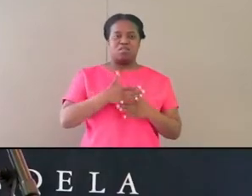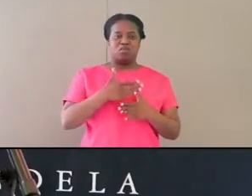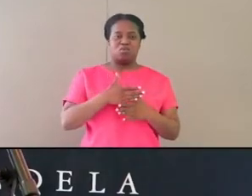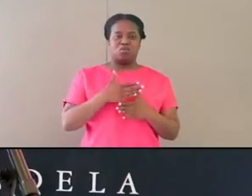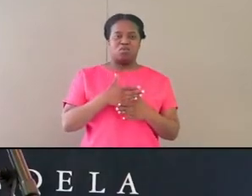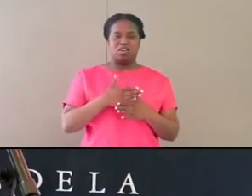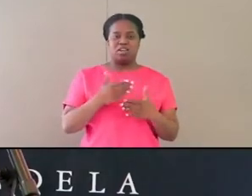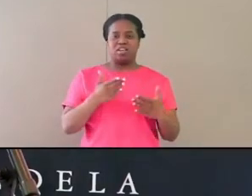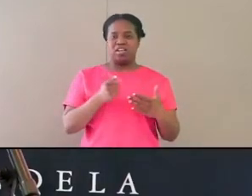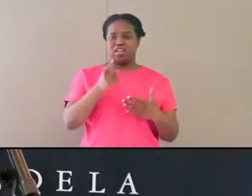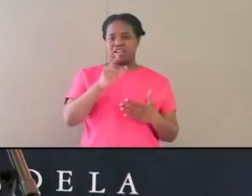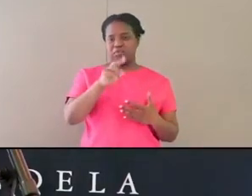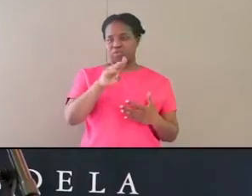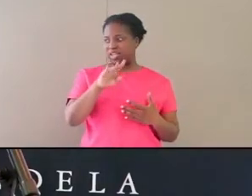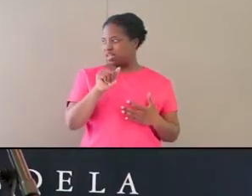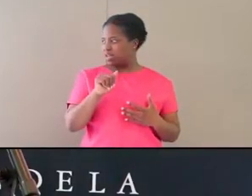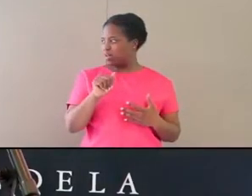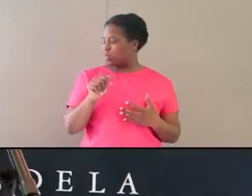that Maureen and